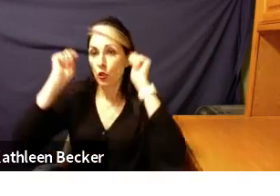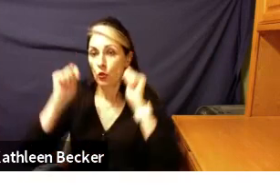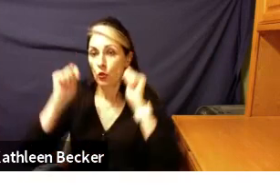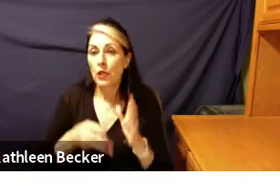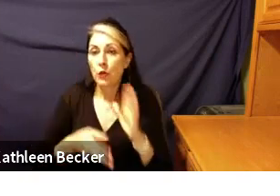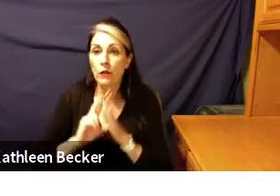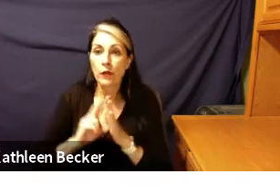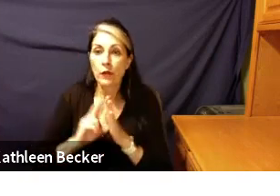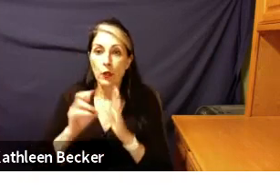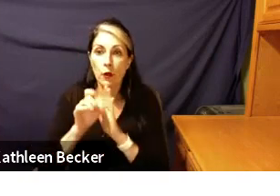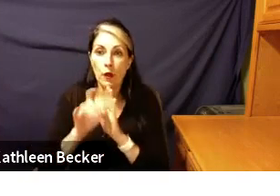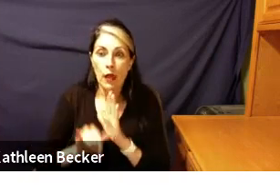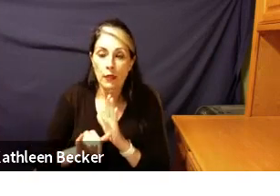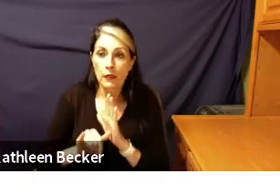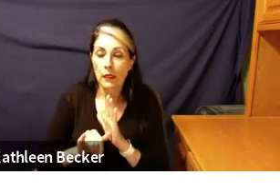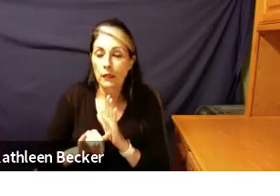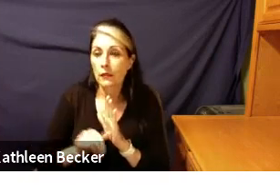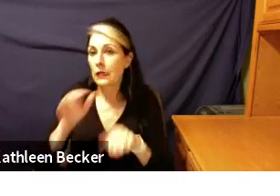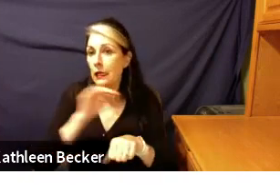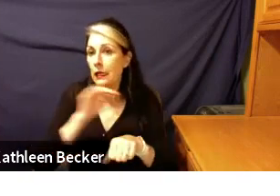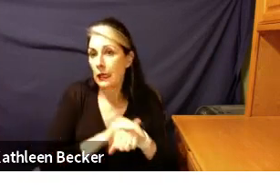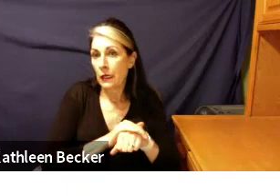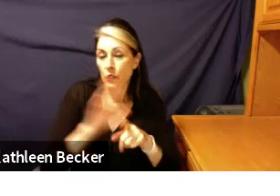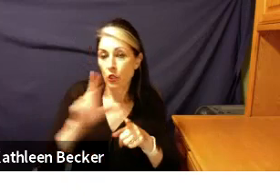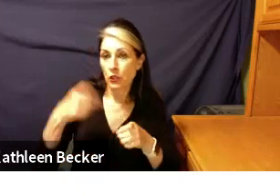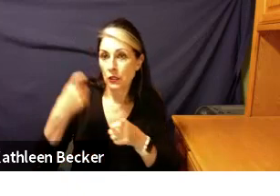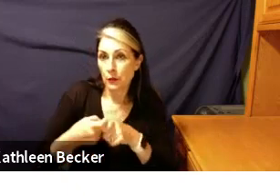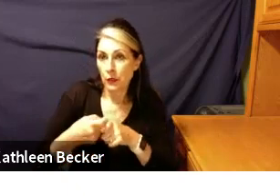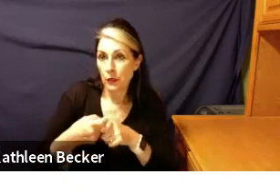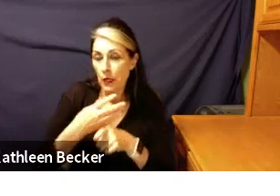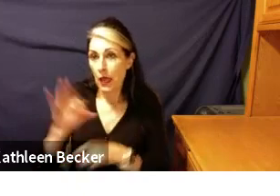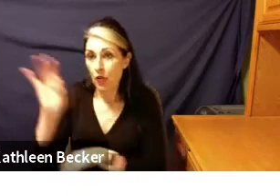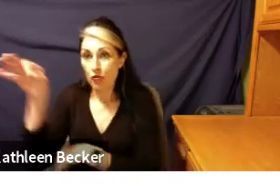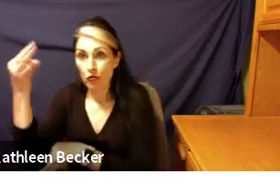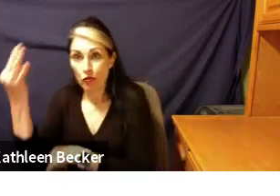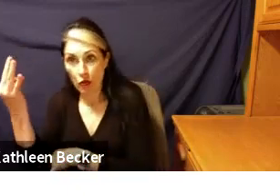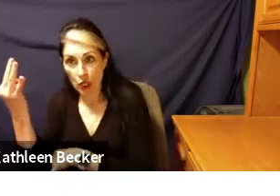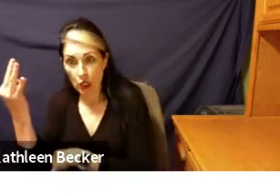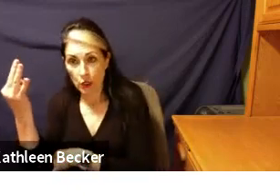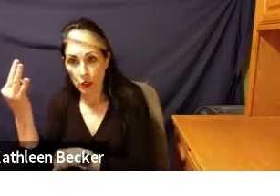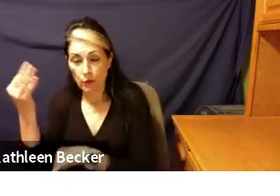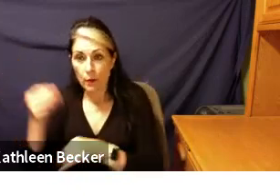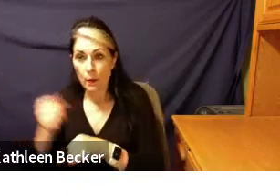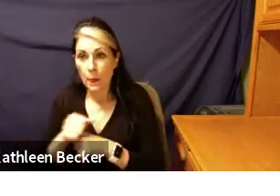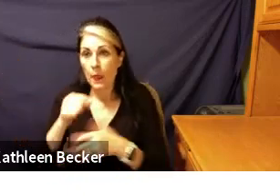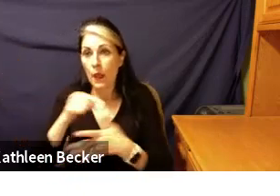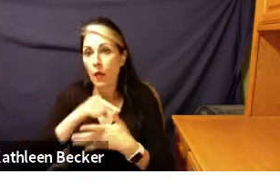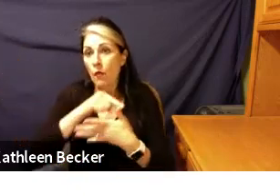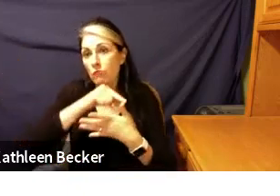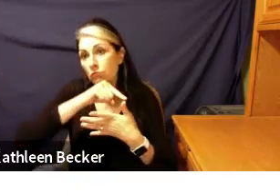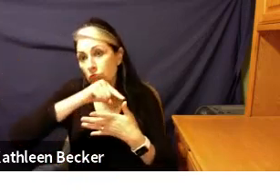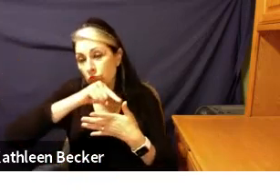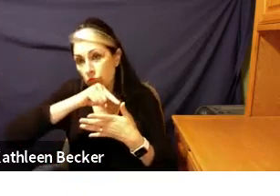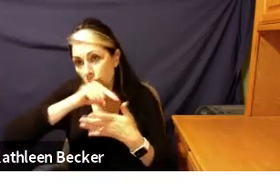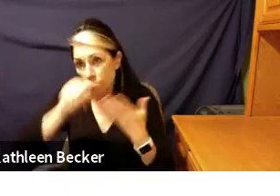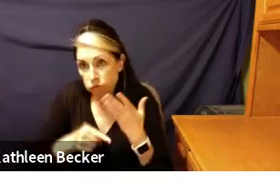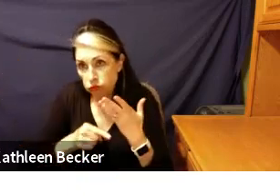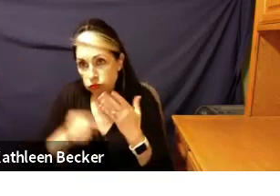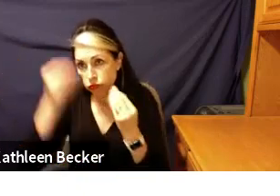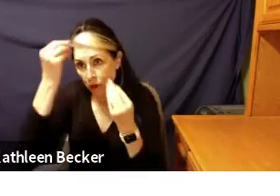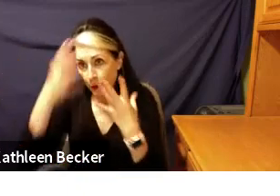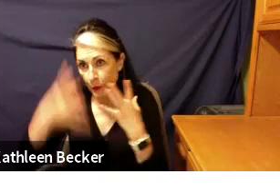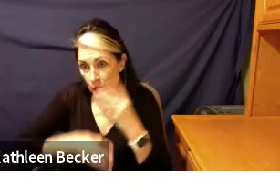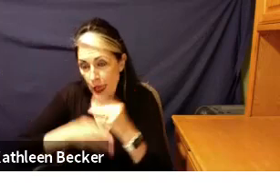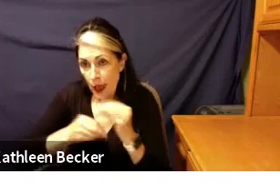review essays written in English, Spanish, and French. After all of the information is added, the students